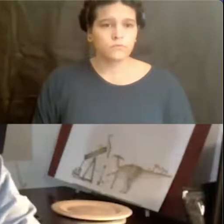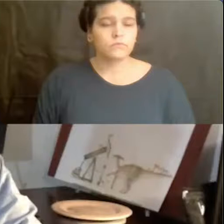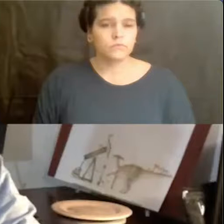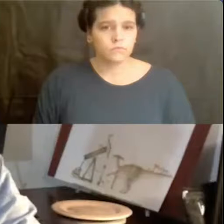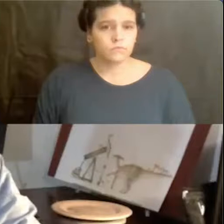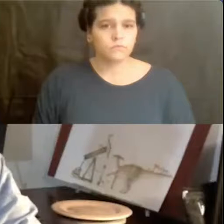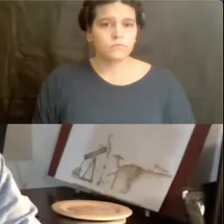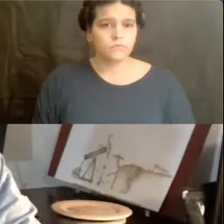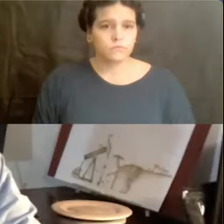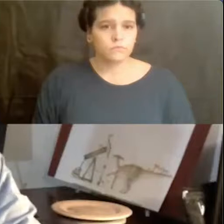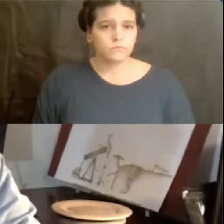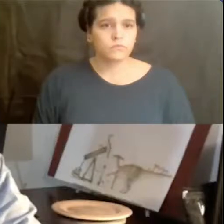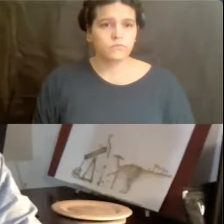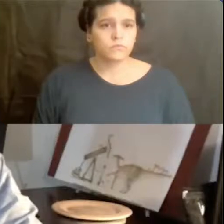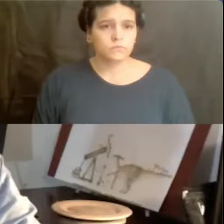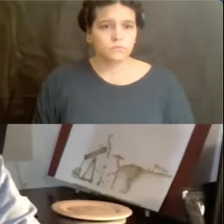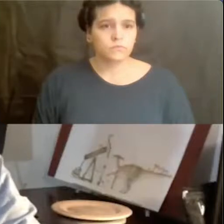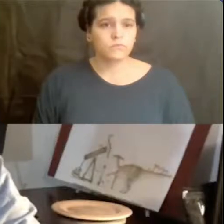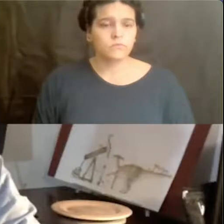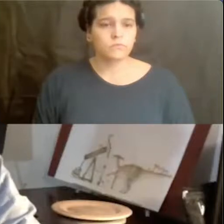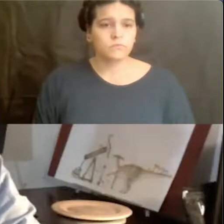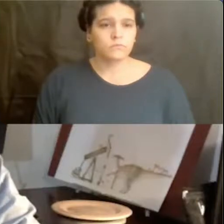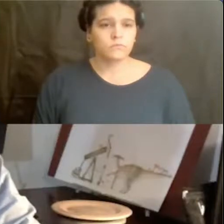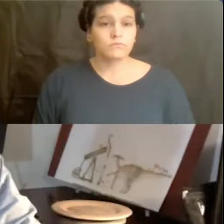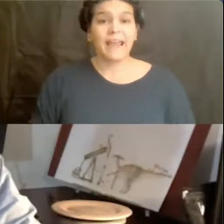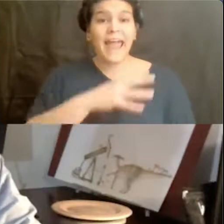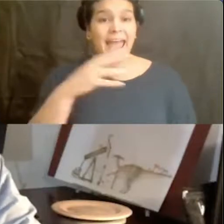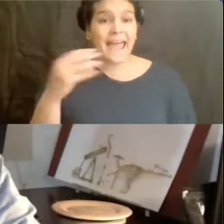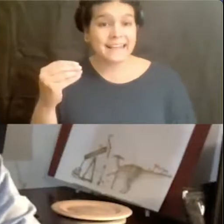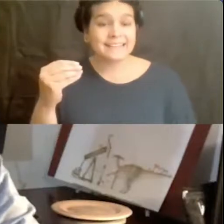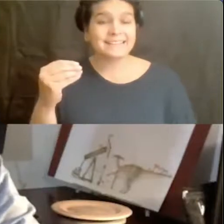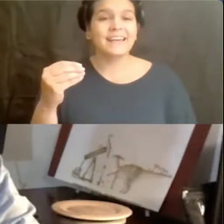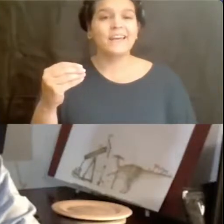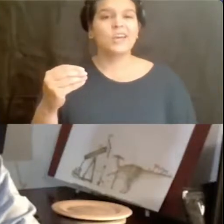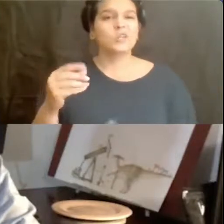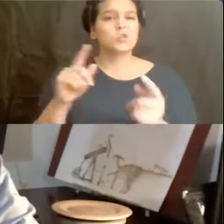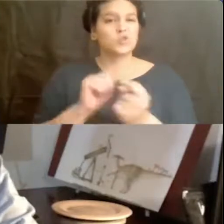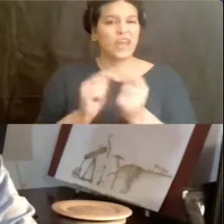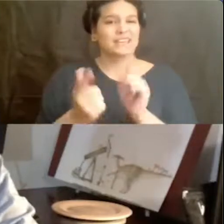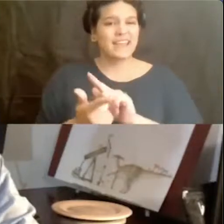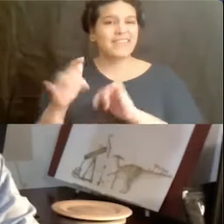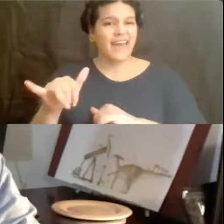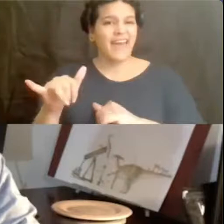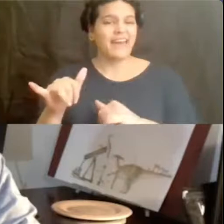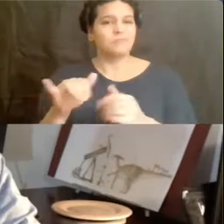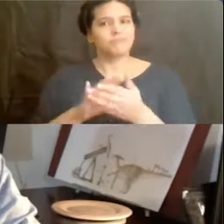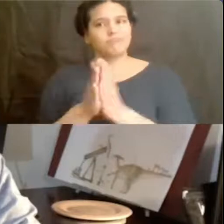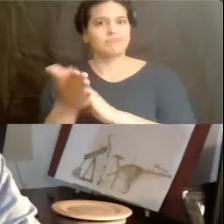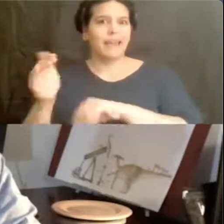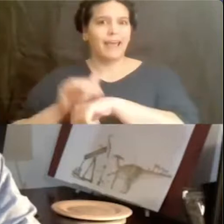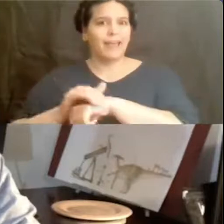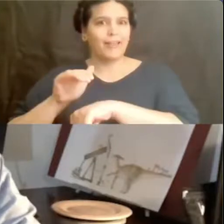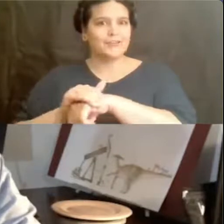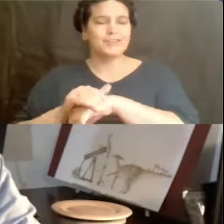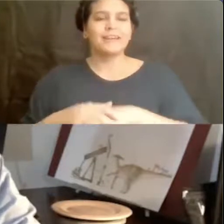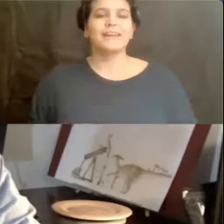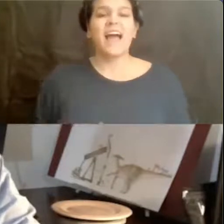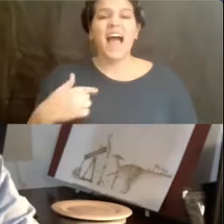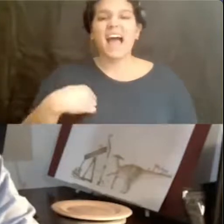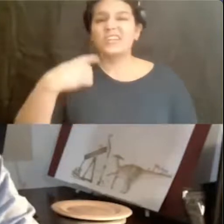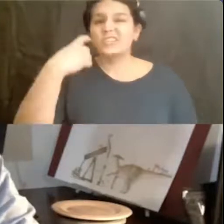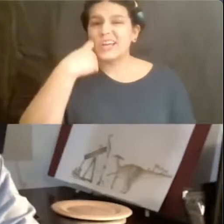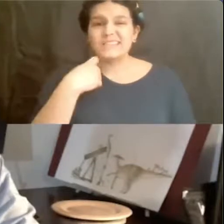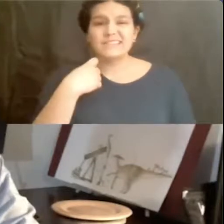yatenen shle. And to translate that into English, I just